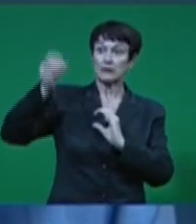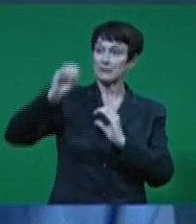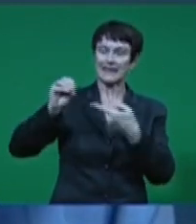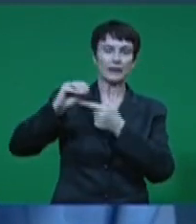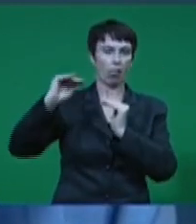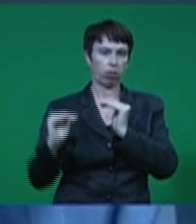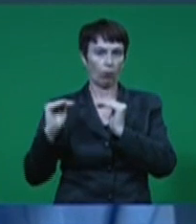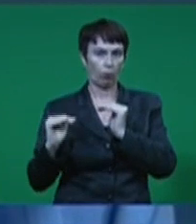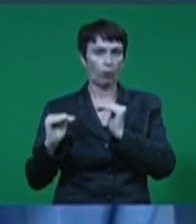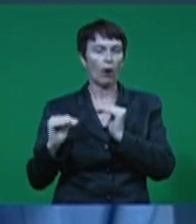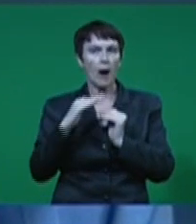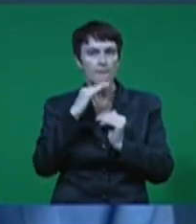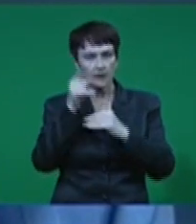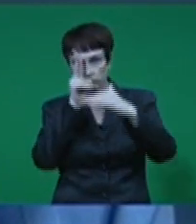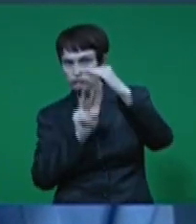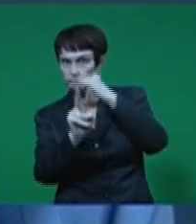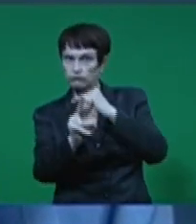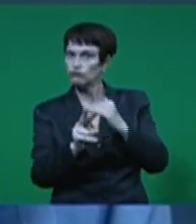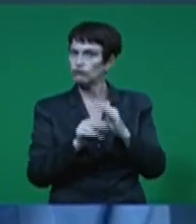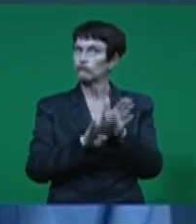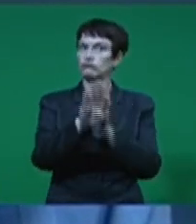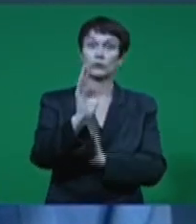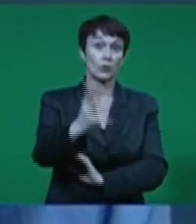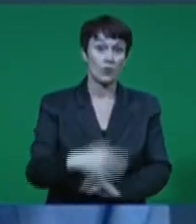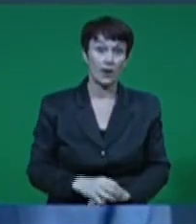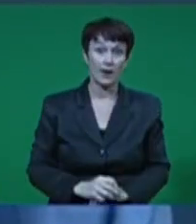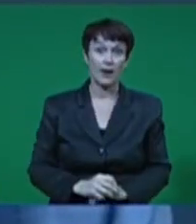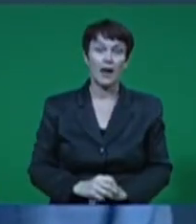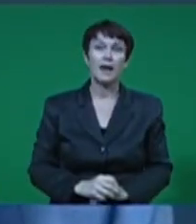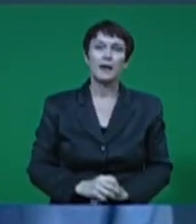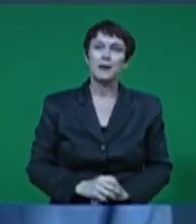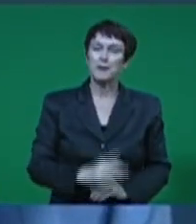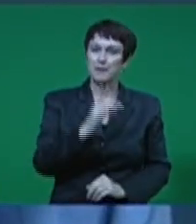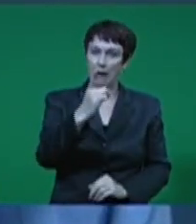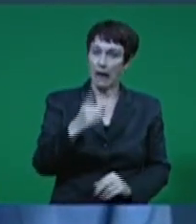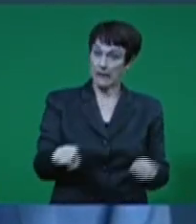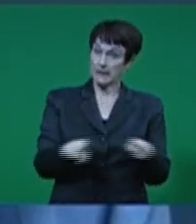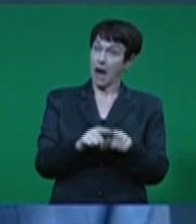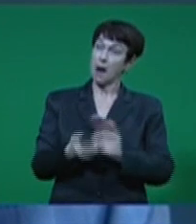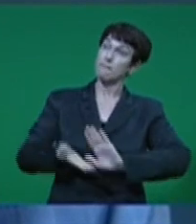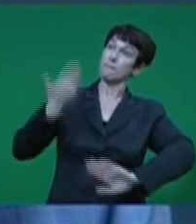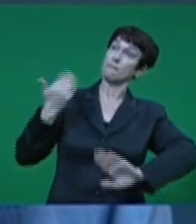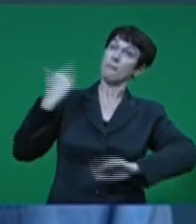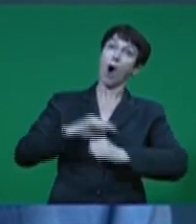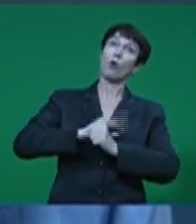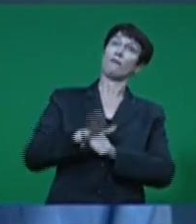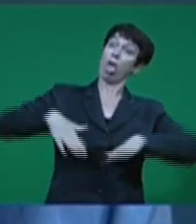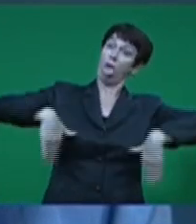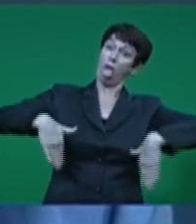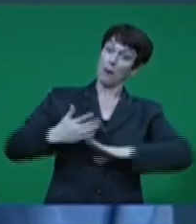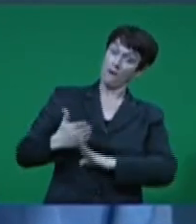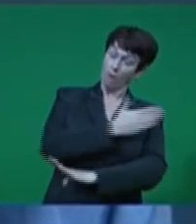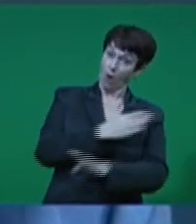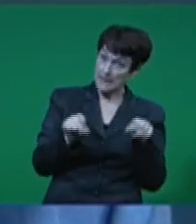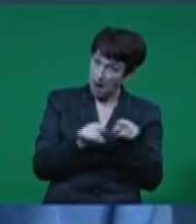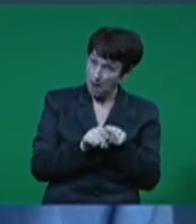Getting back to pre-pandemic output levels, however, will take time.